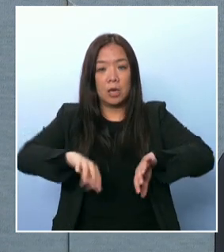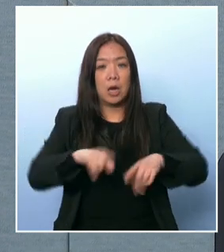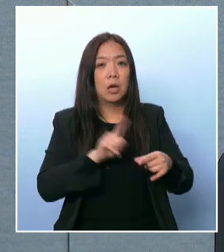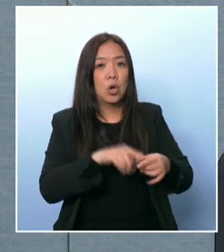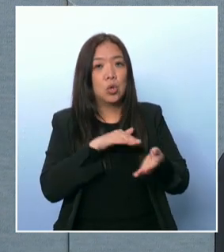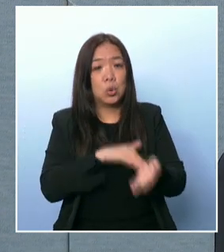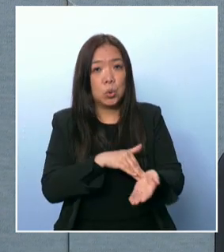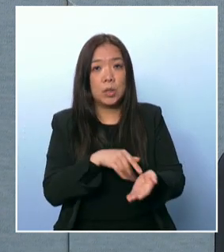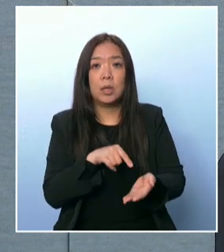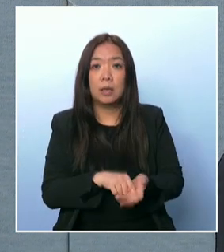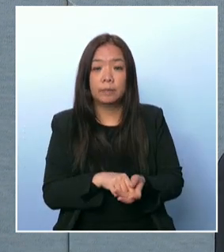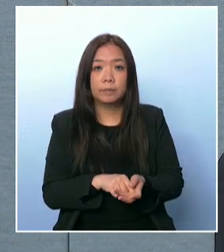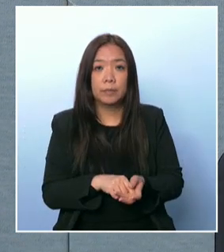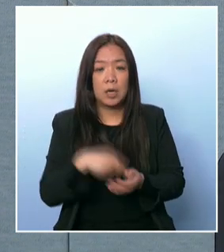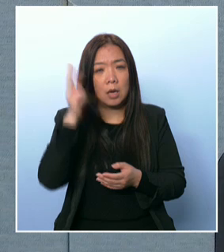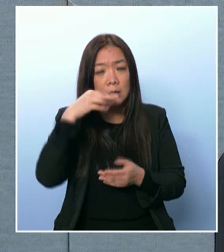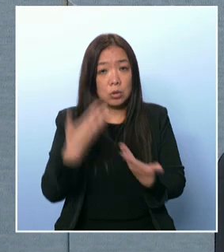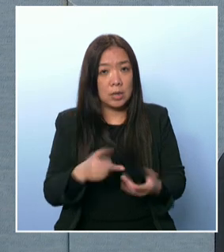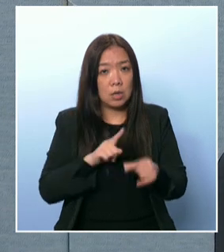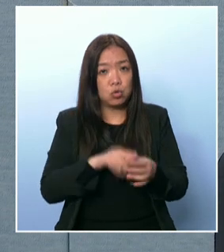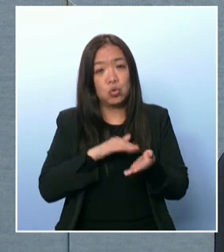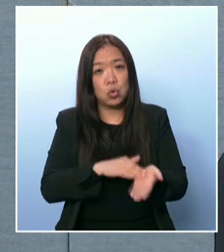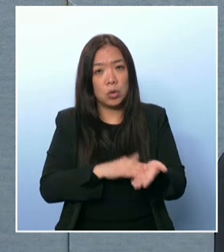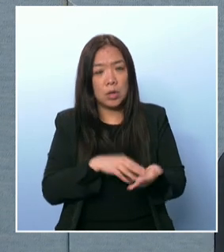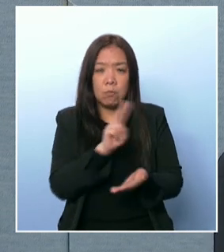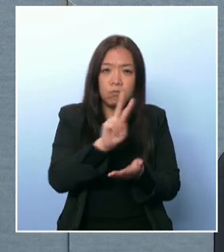acceptive towards Chinese medicine services.